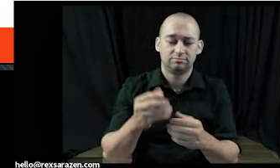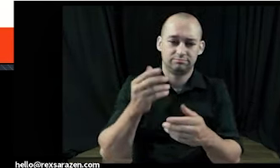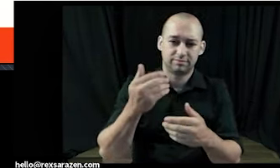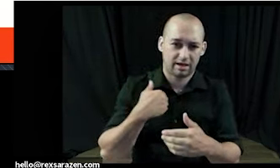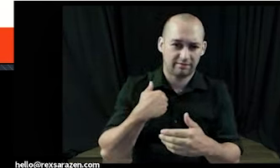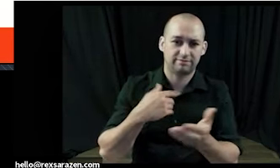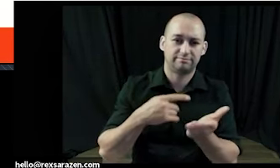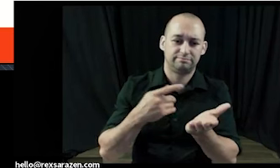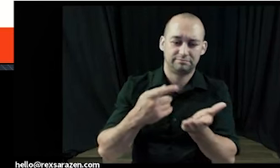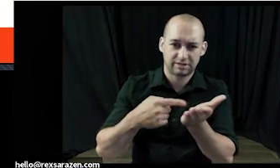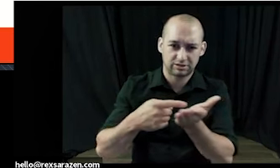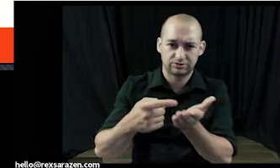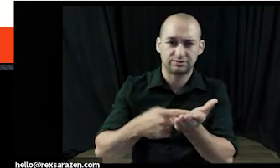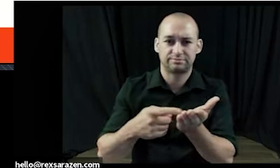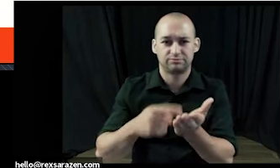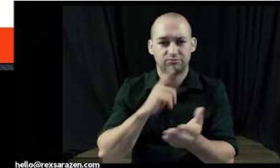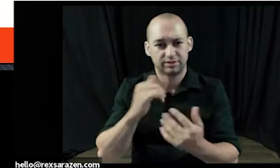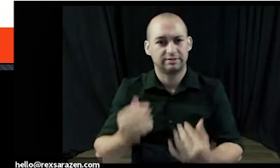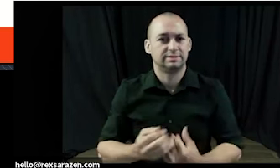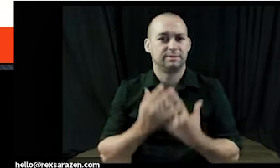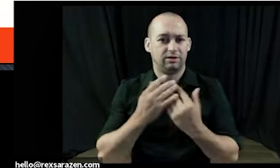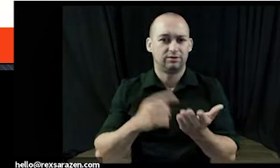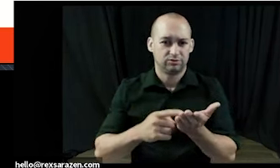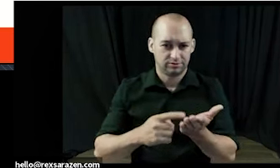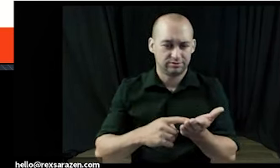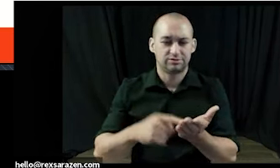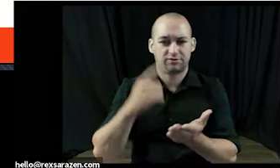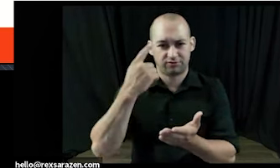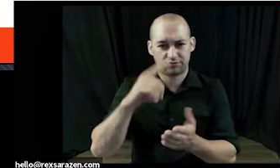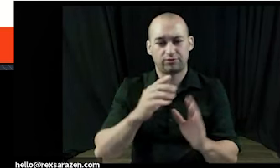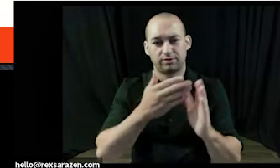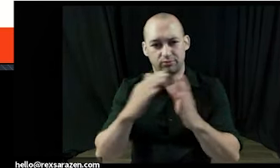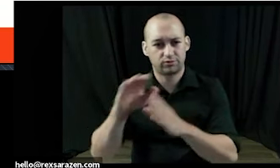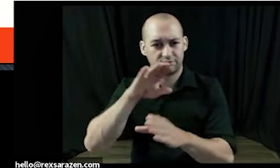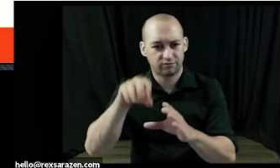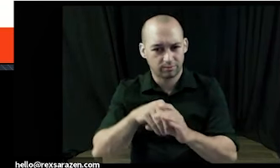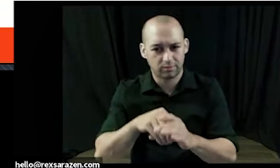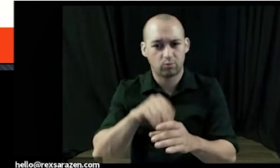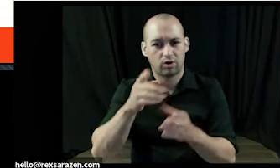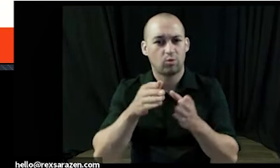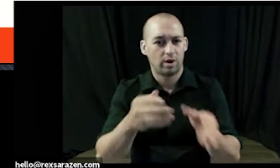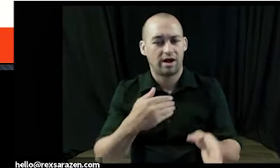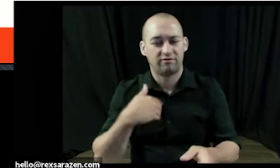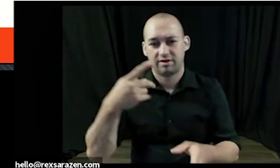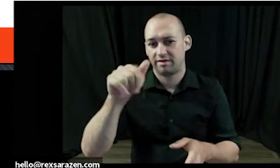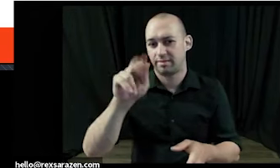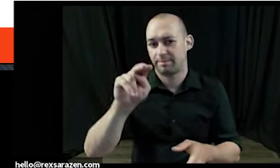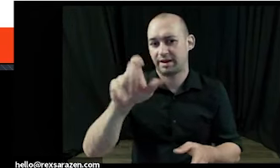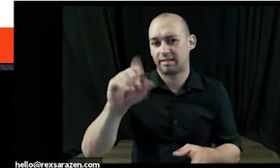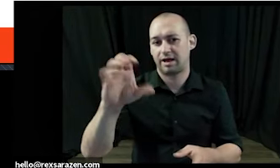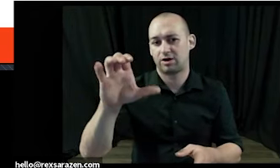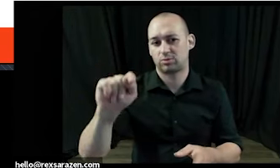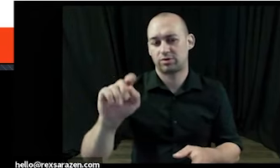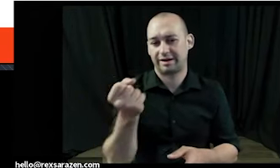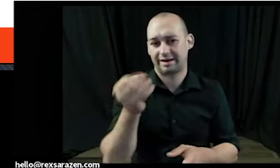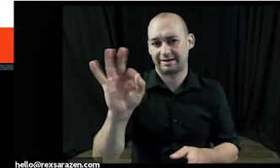from speakers to encourage civic participation. And one of those ways is by hosting a panel on October 19th from